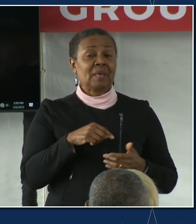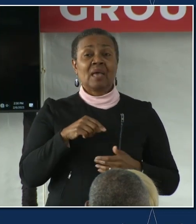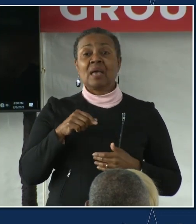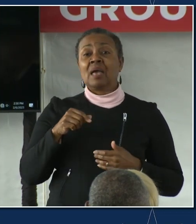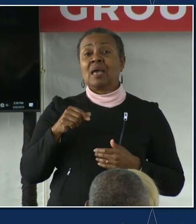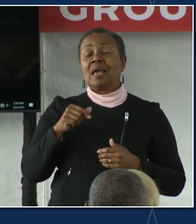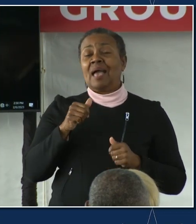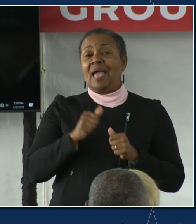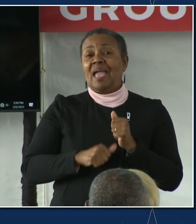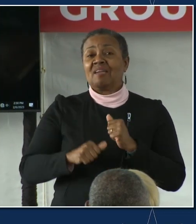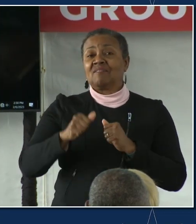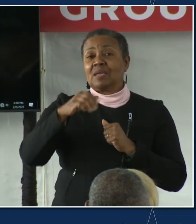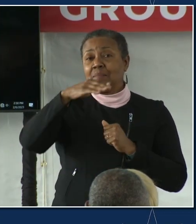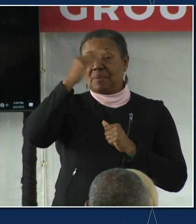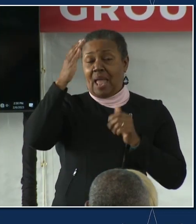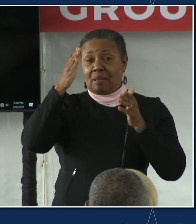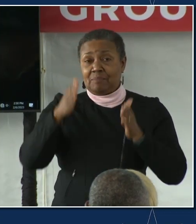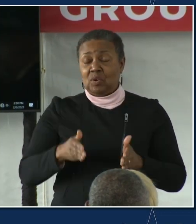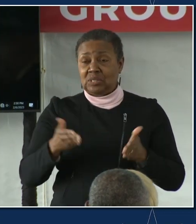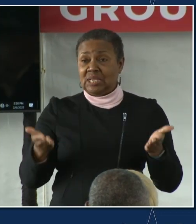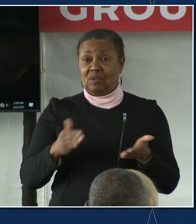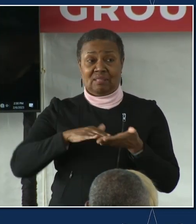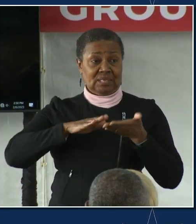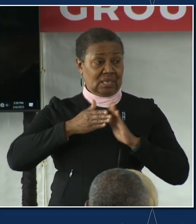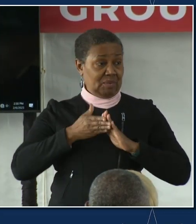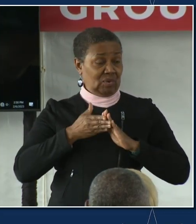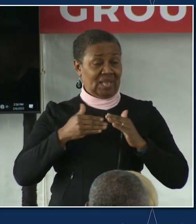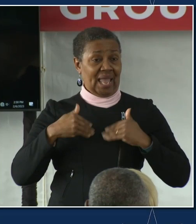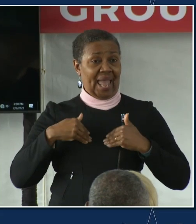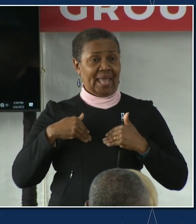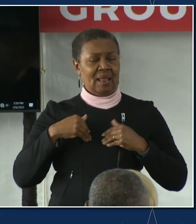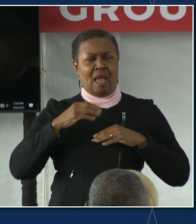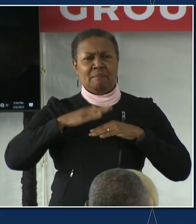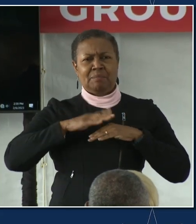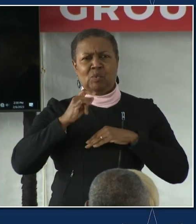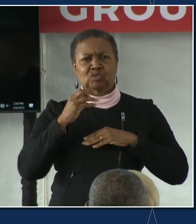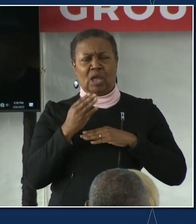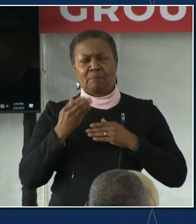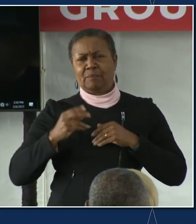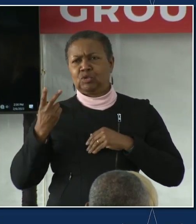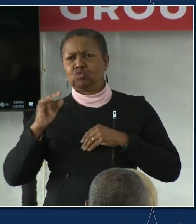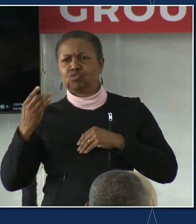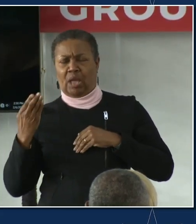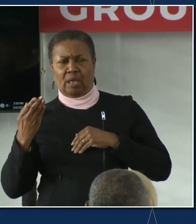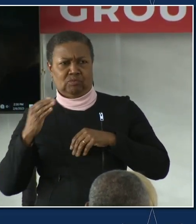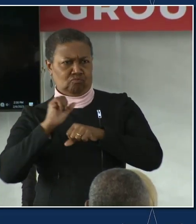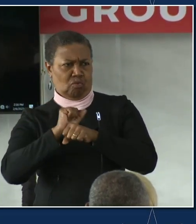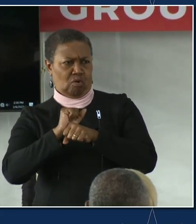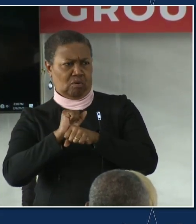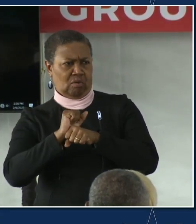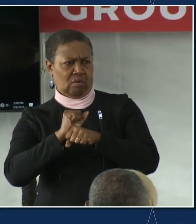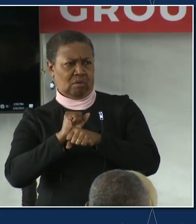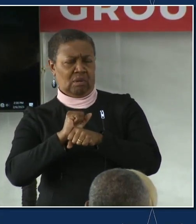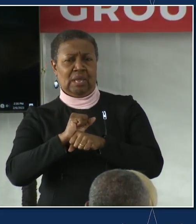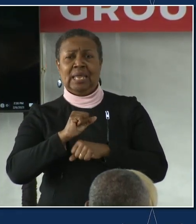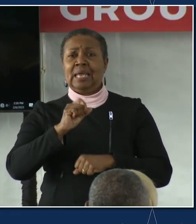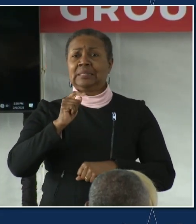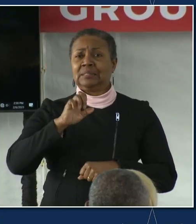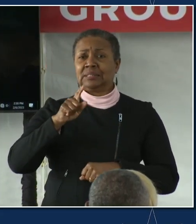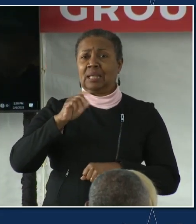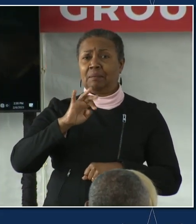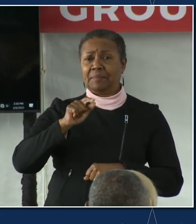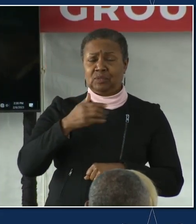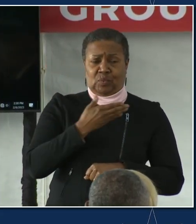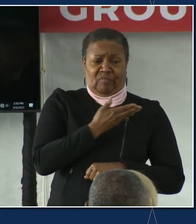virtually every black person in this community had at least one job, maybe two. The steel mills were over